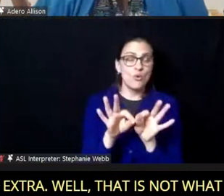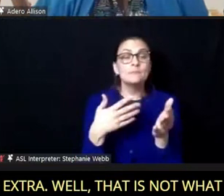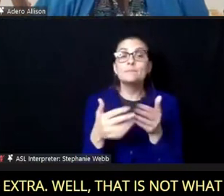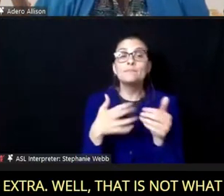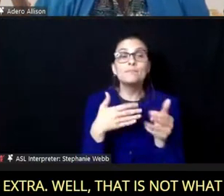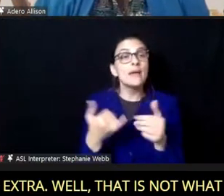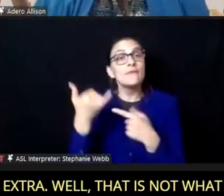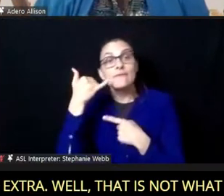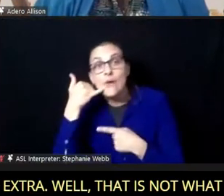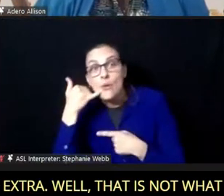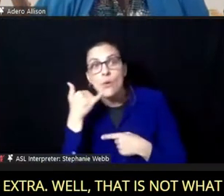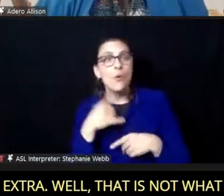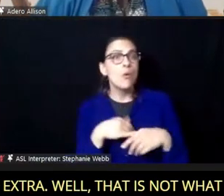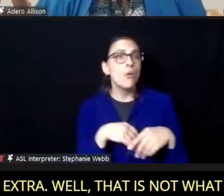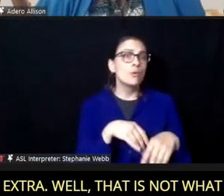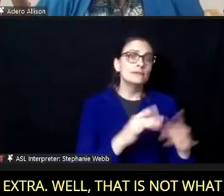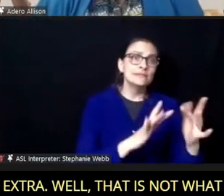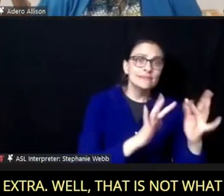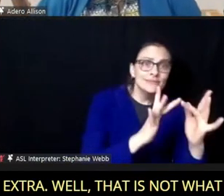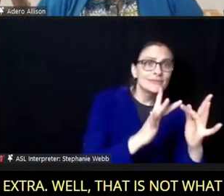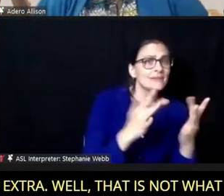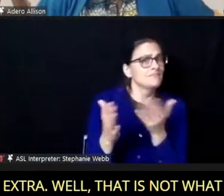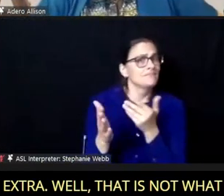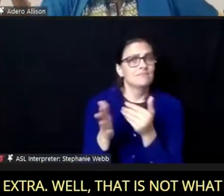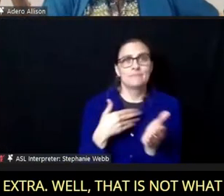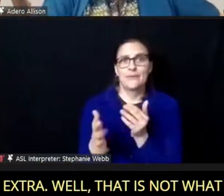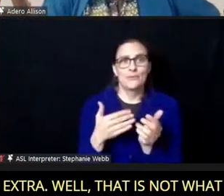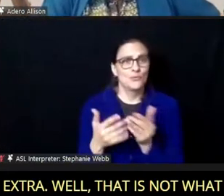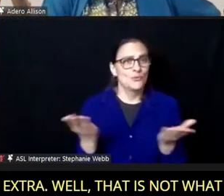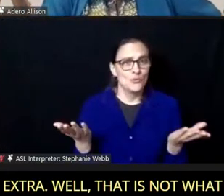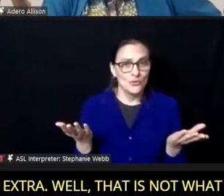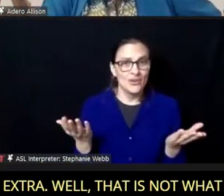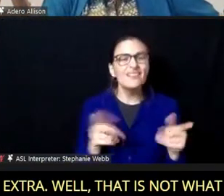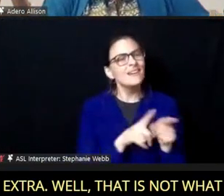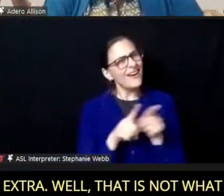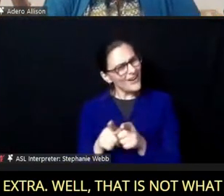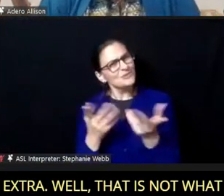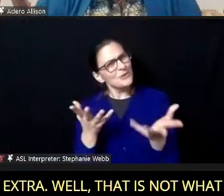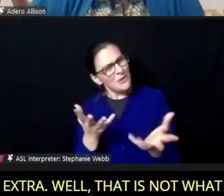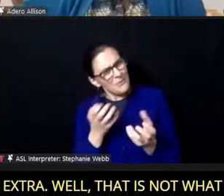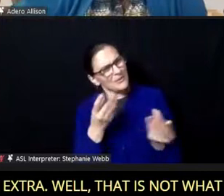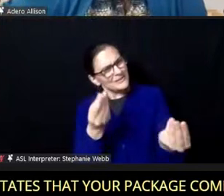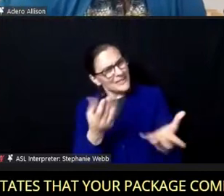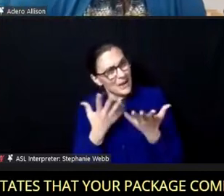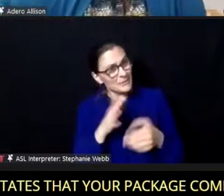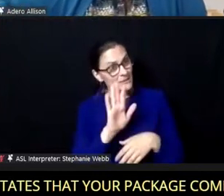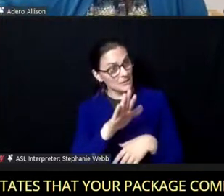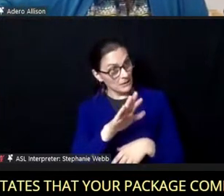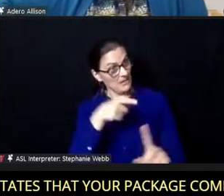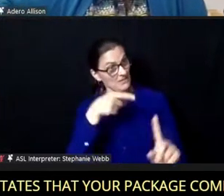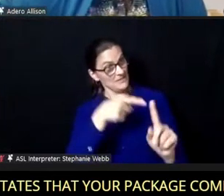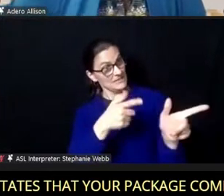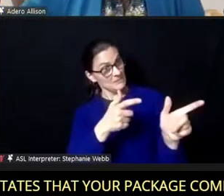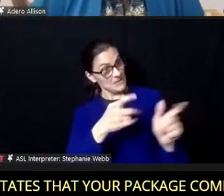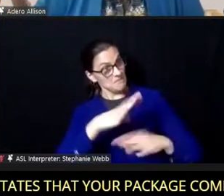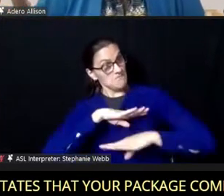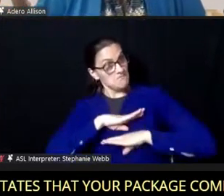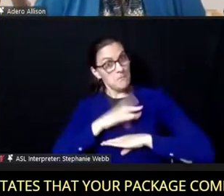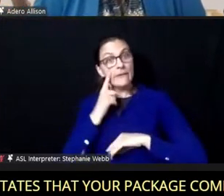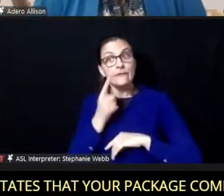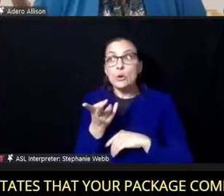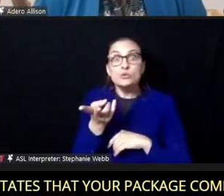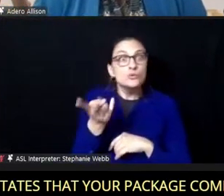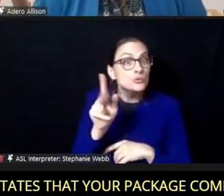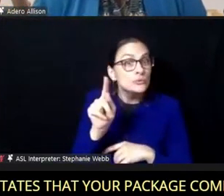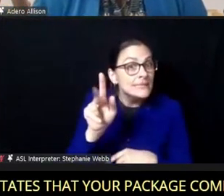data. And then just tell me, can I run like 2 TVs and you know, whatever, or do I, you know,